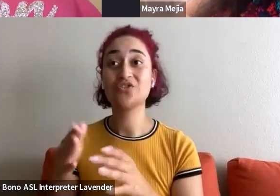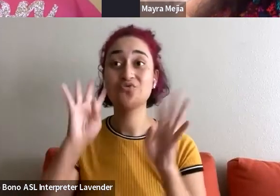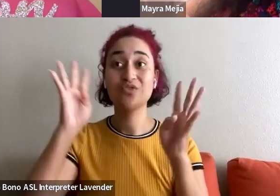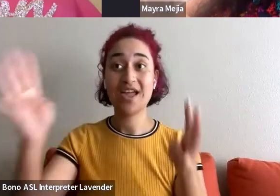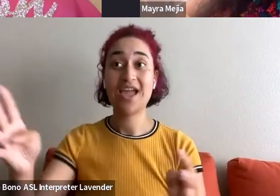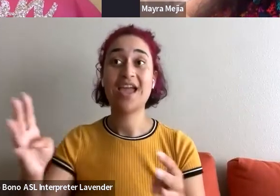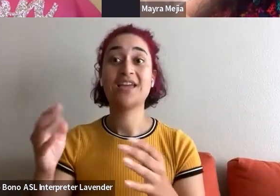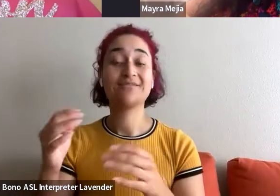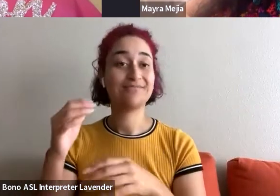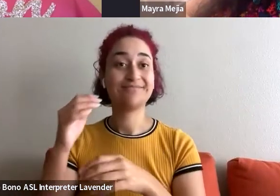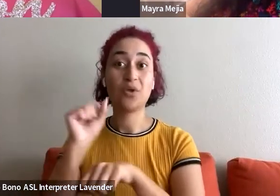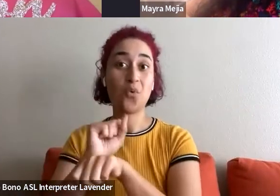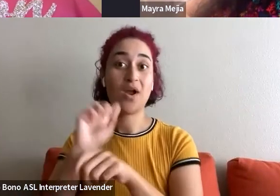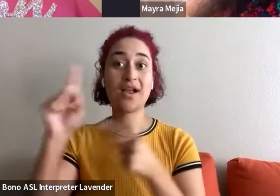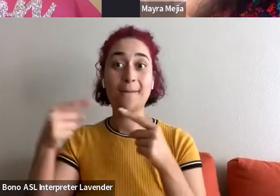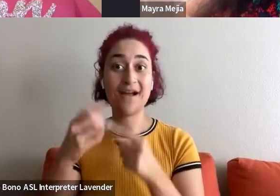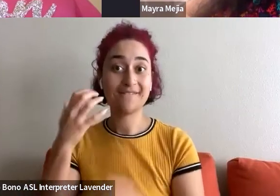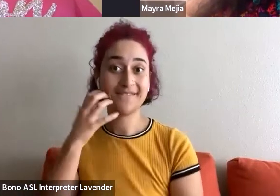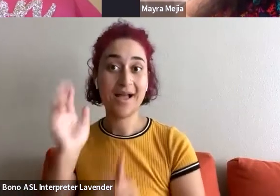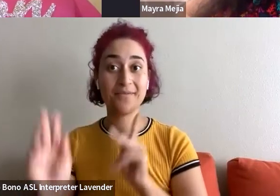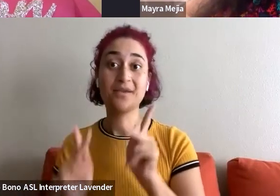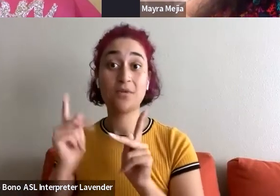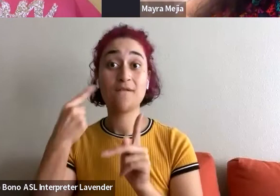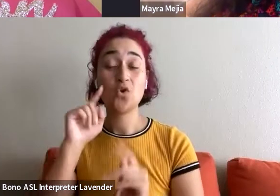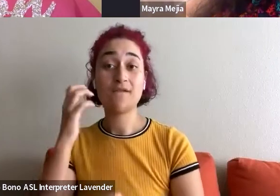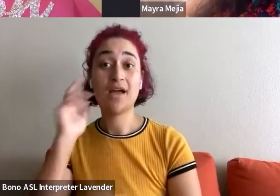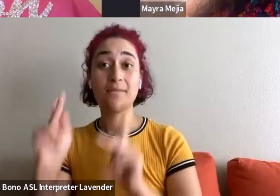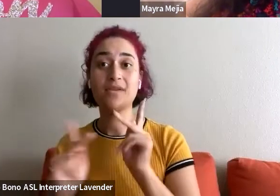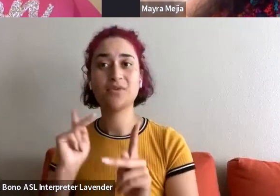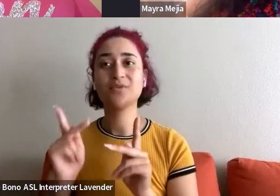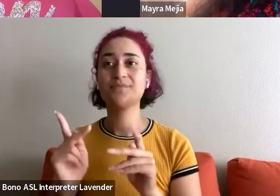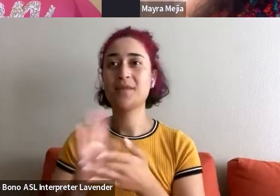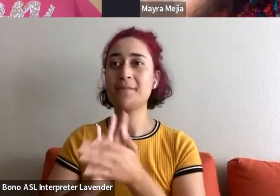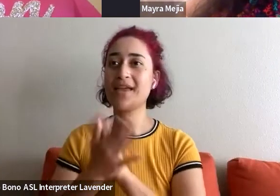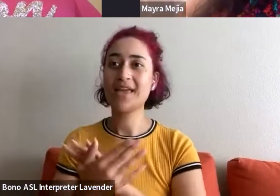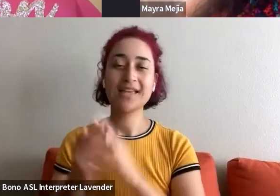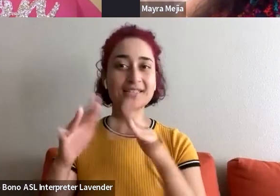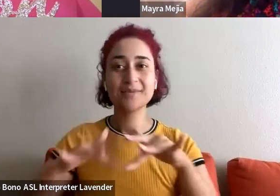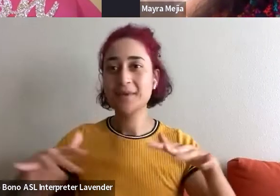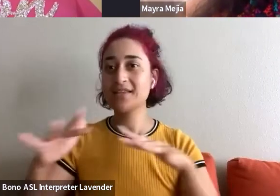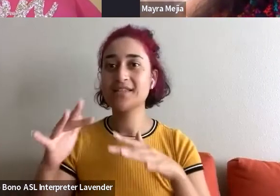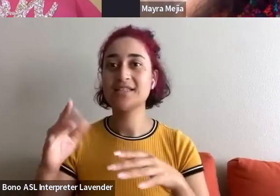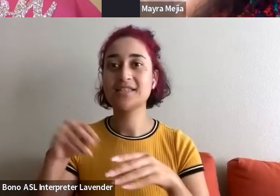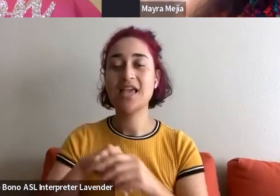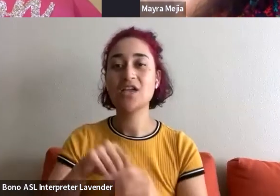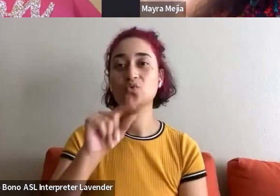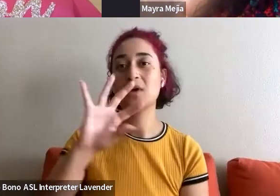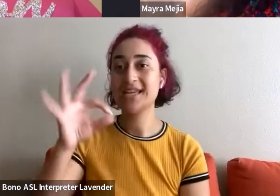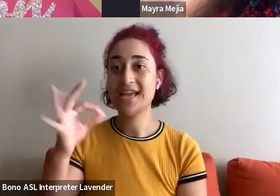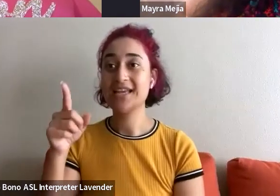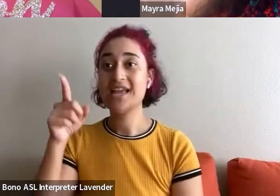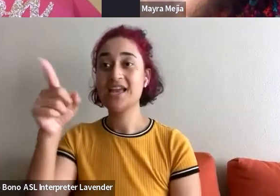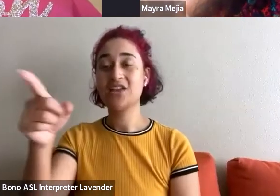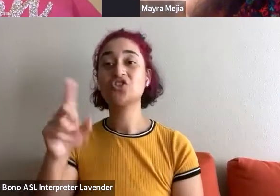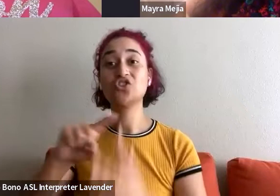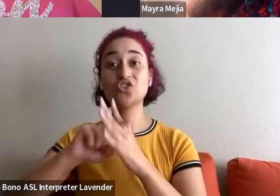people. Passionate about fostering inclusive spaces, in 2019, she founded Plush DMV,